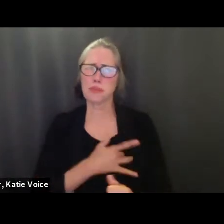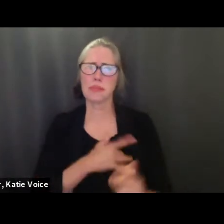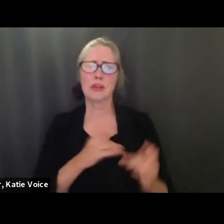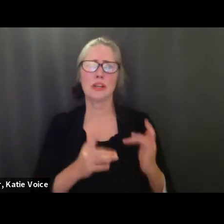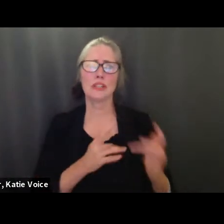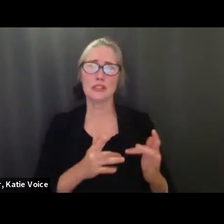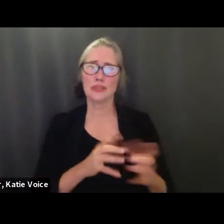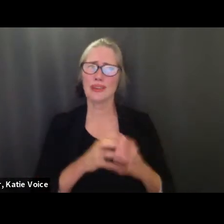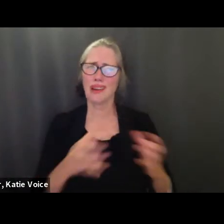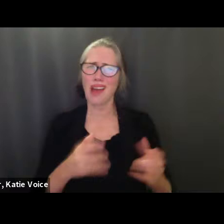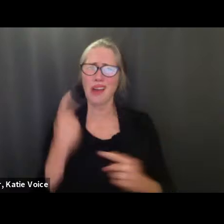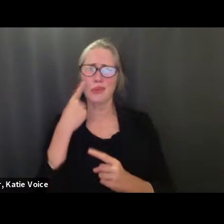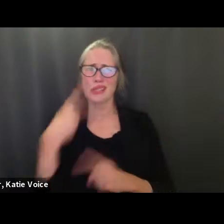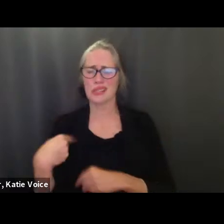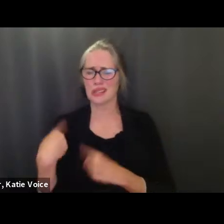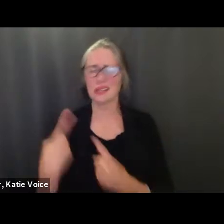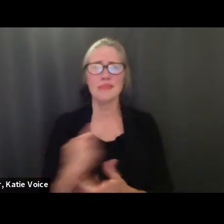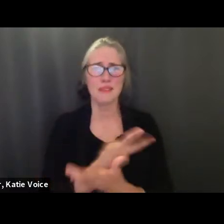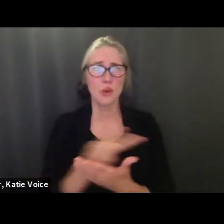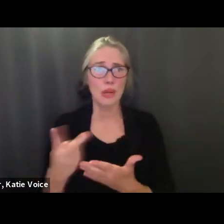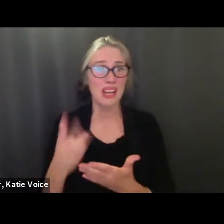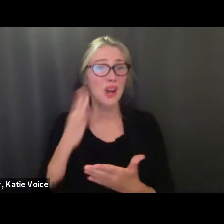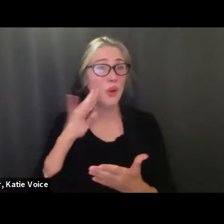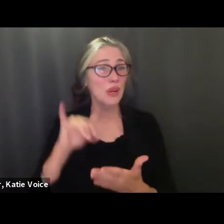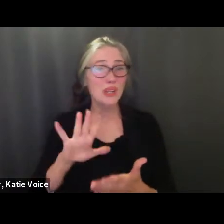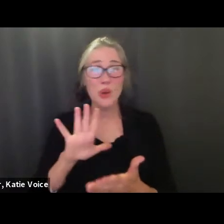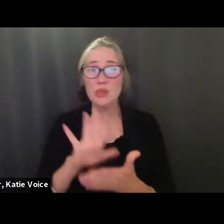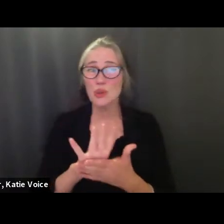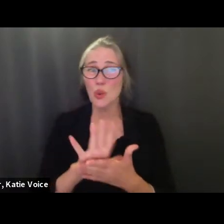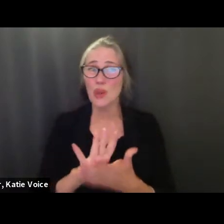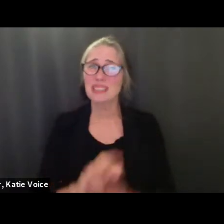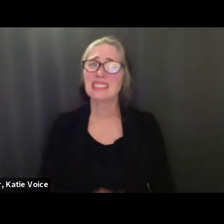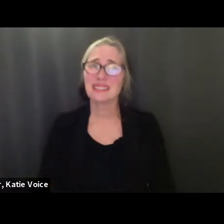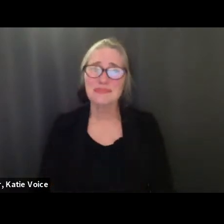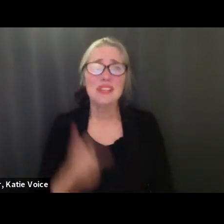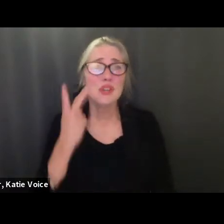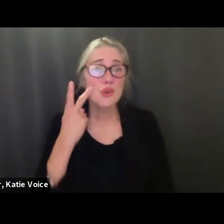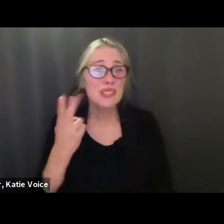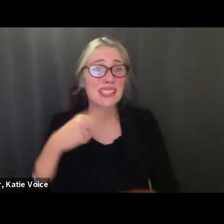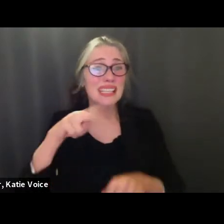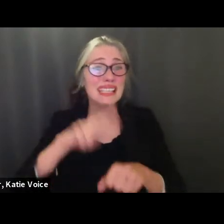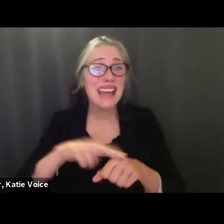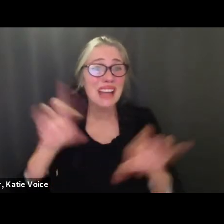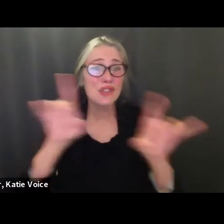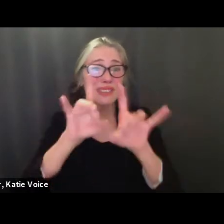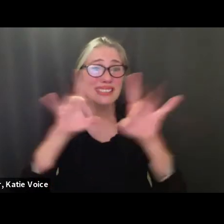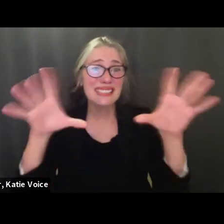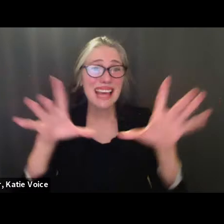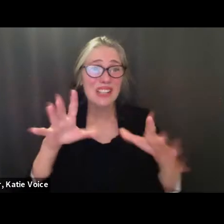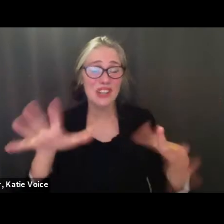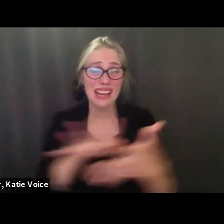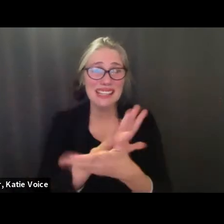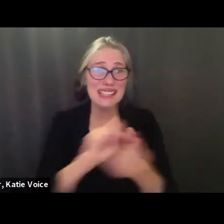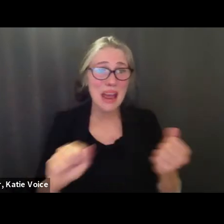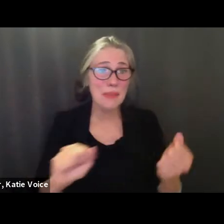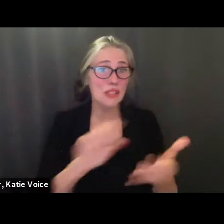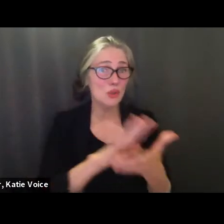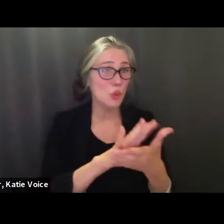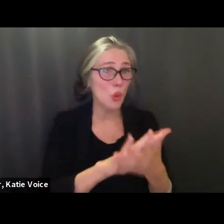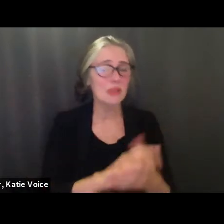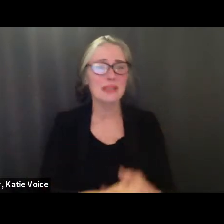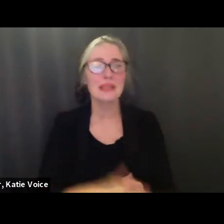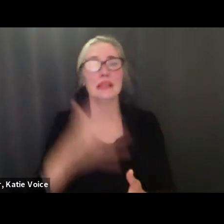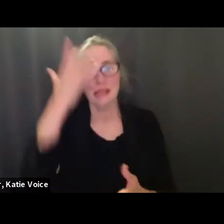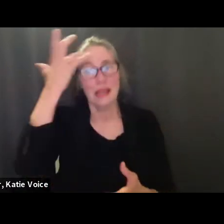weeks. We know that schools aren't immune to destruction caused by natural disasters, even schools in Santa Barbara, and we're definitely